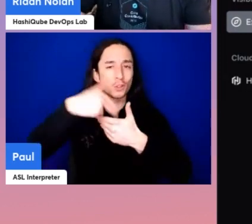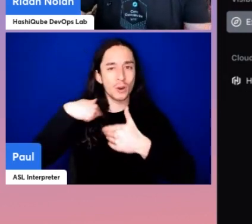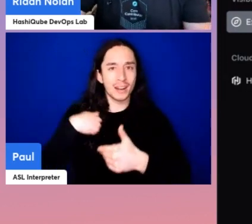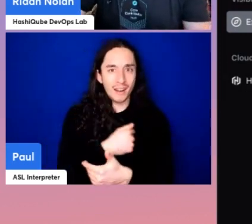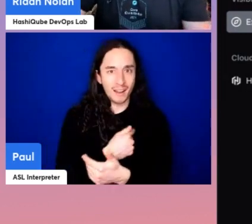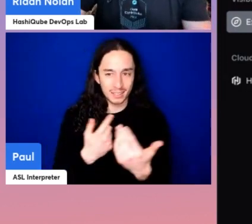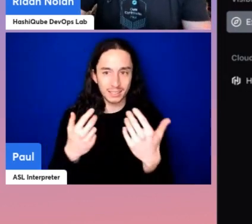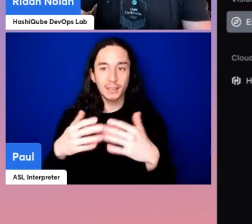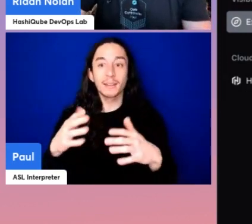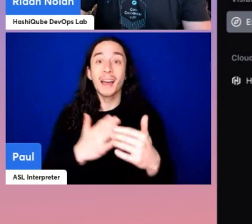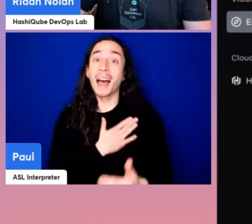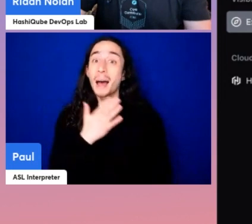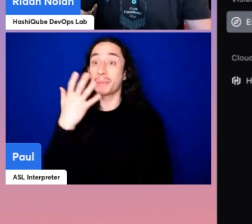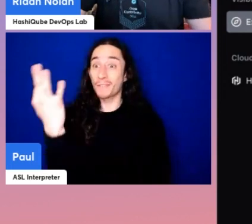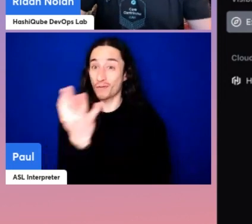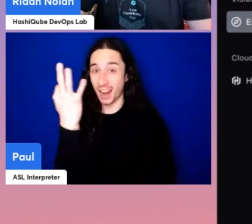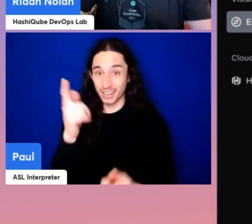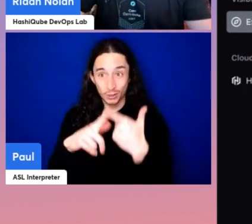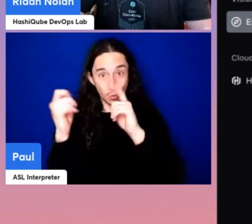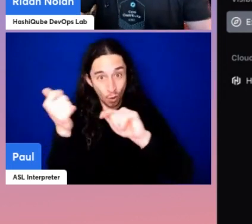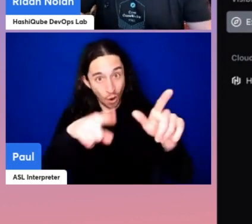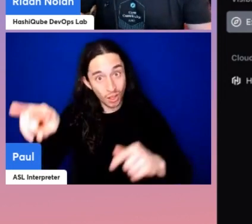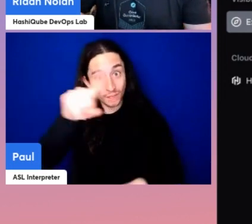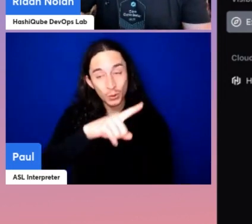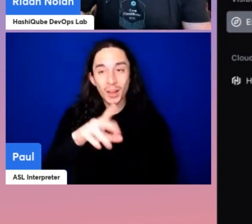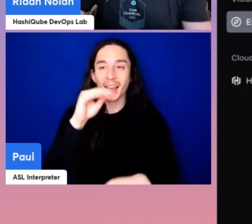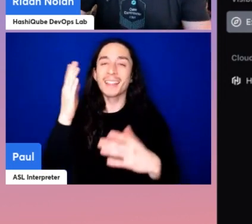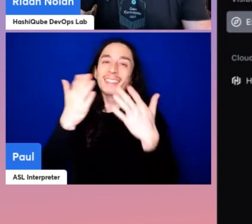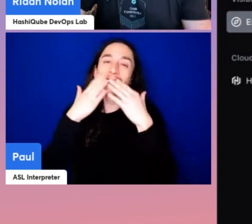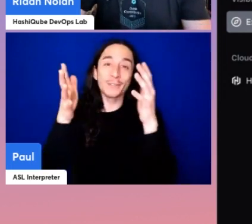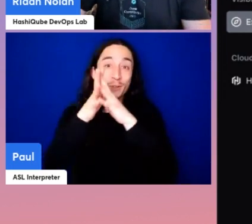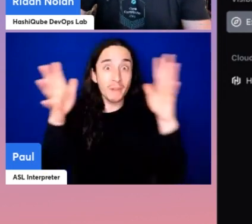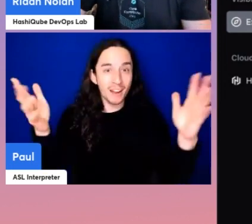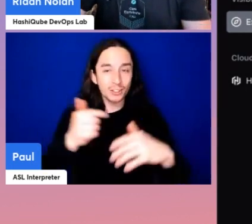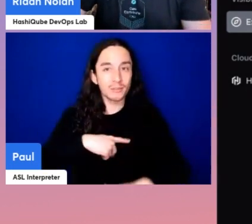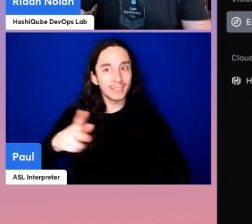Friday to each and every one of you. And thank you so much. I hope to see you again.